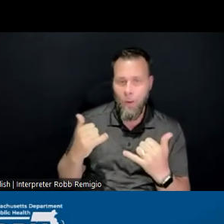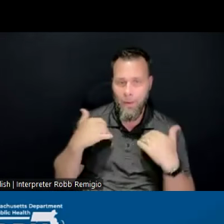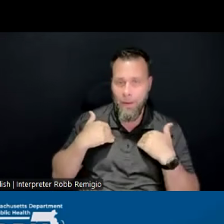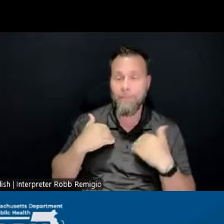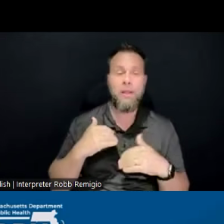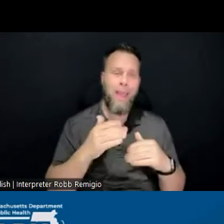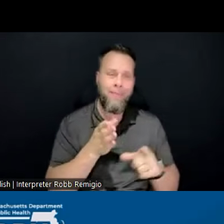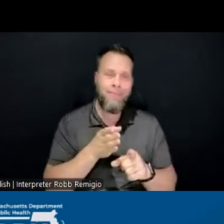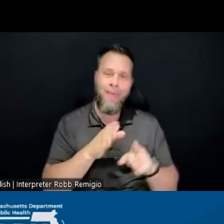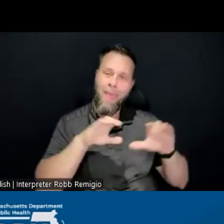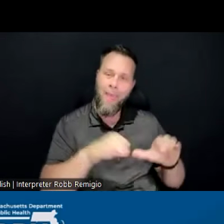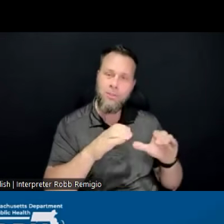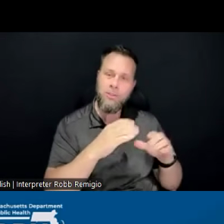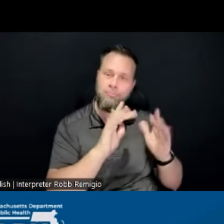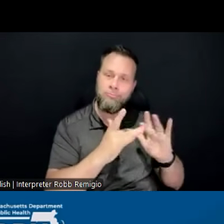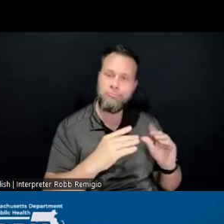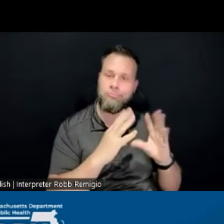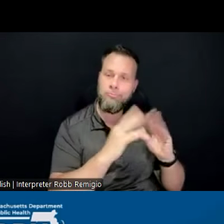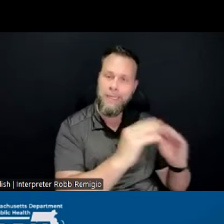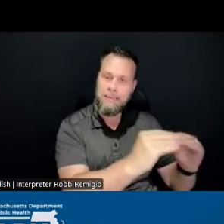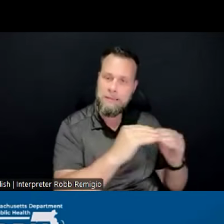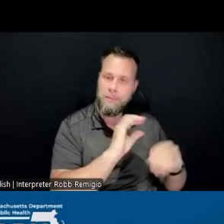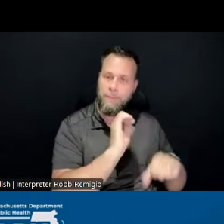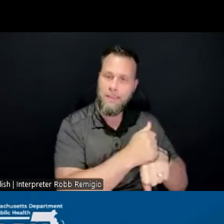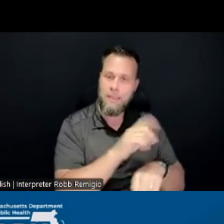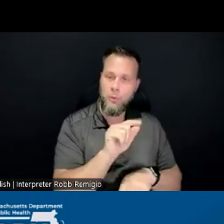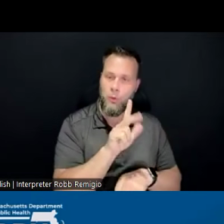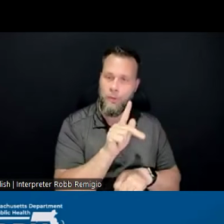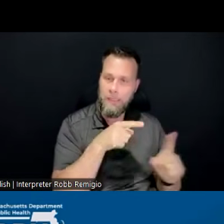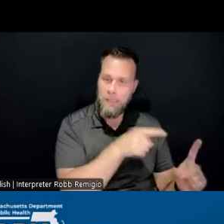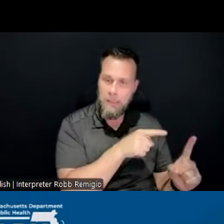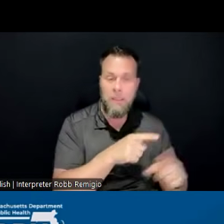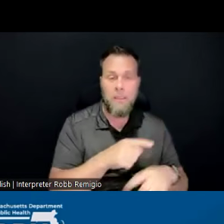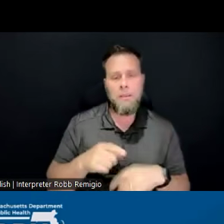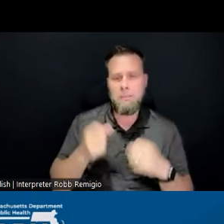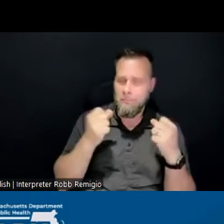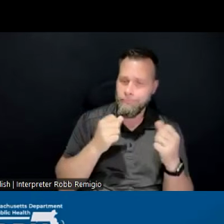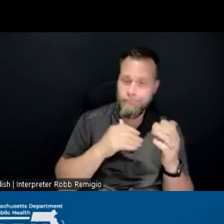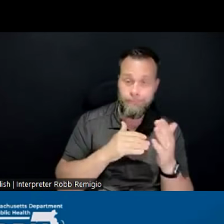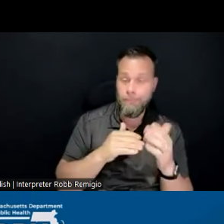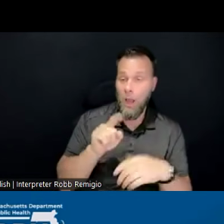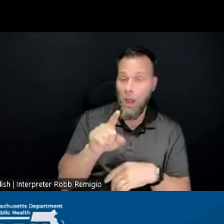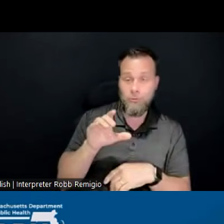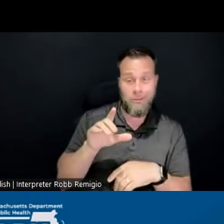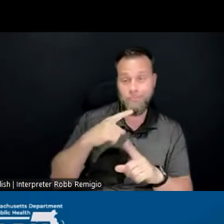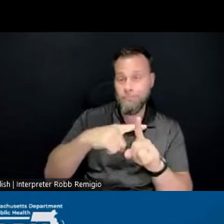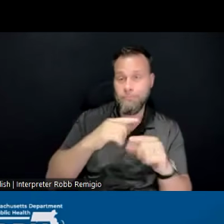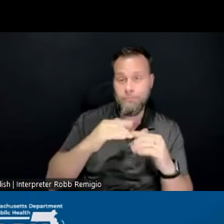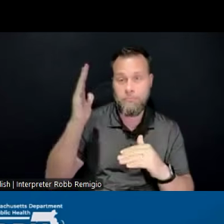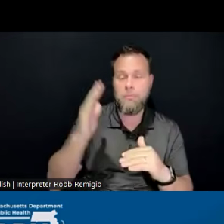of. In 2023, we worked with hundreds of partners across the state to create this